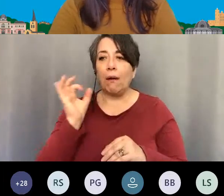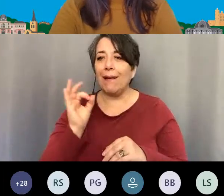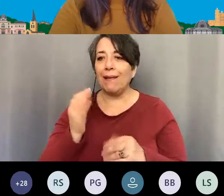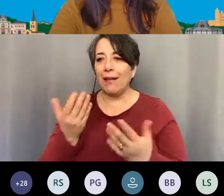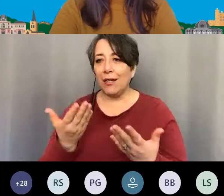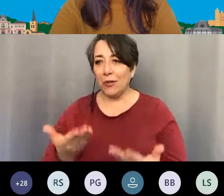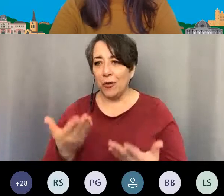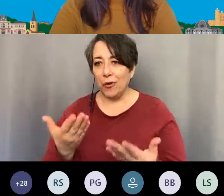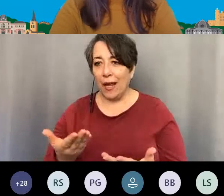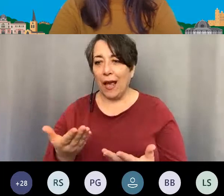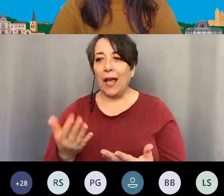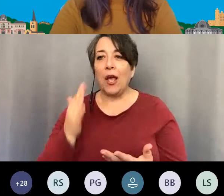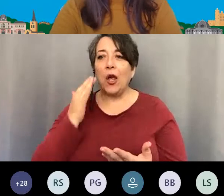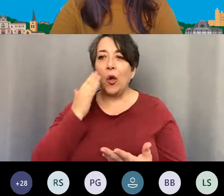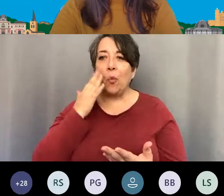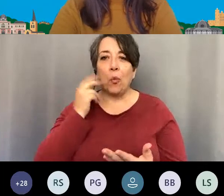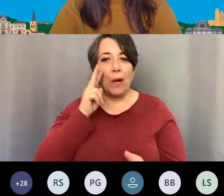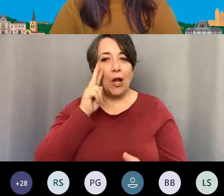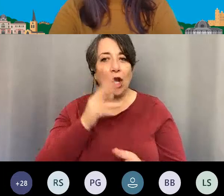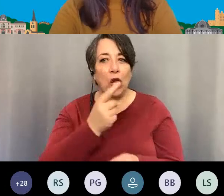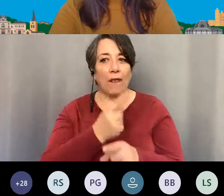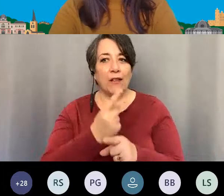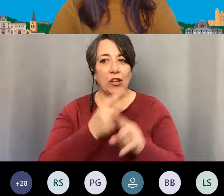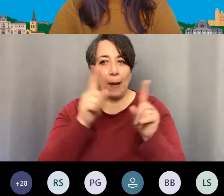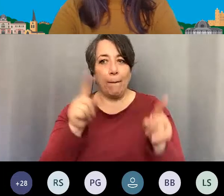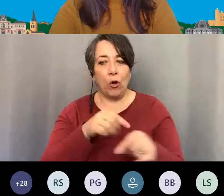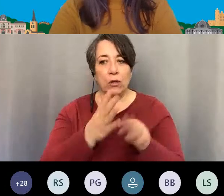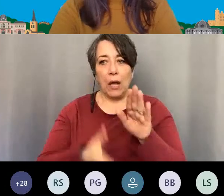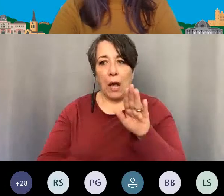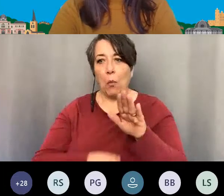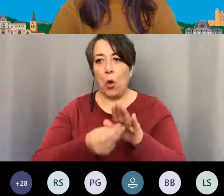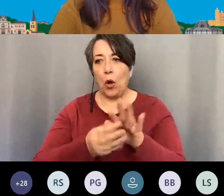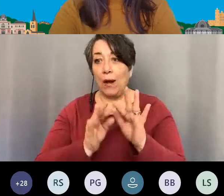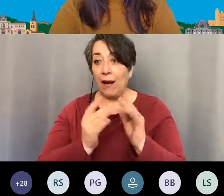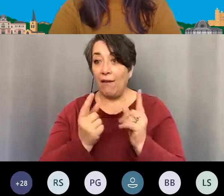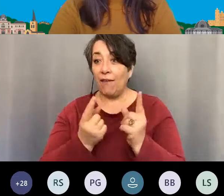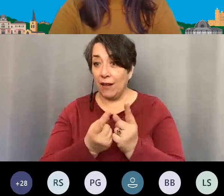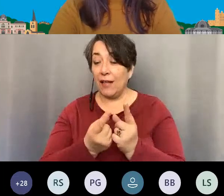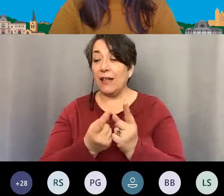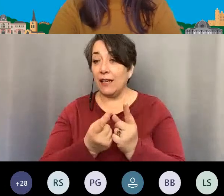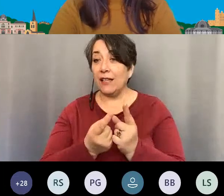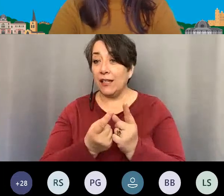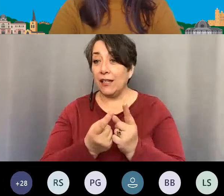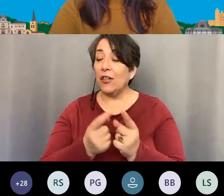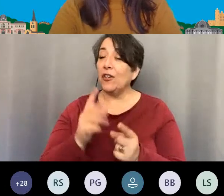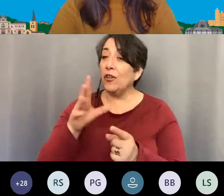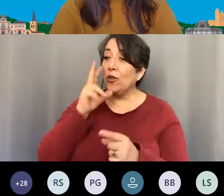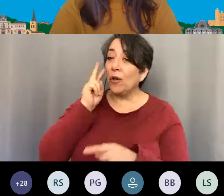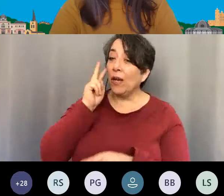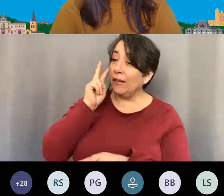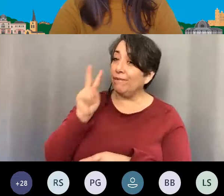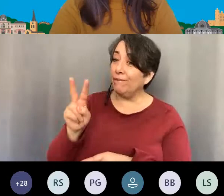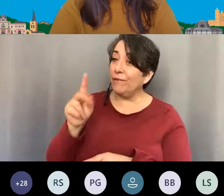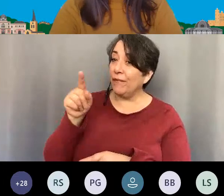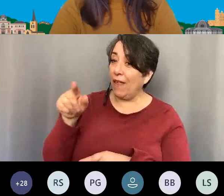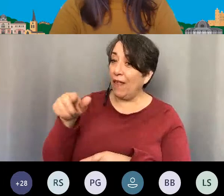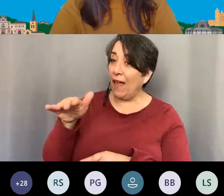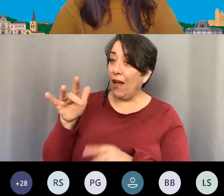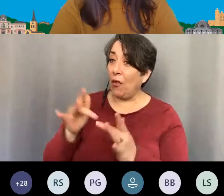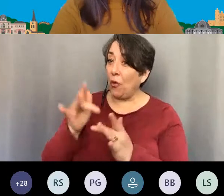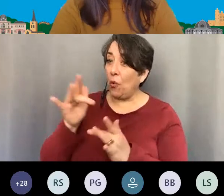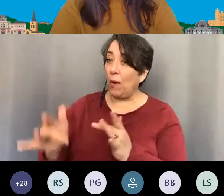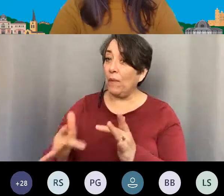onto our website, you will be told that the material is now up there, and if your question wasn't answered, there will